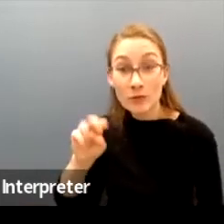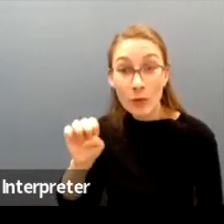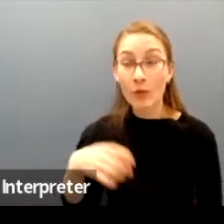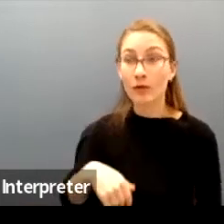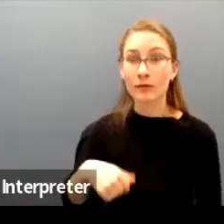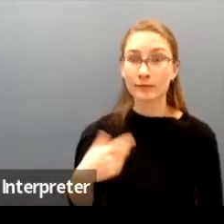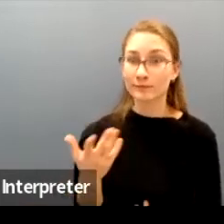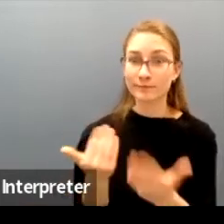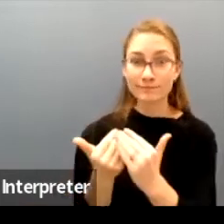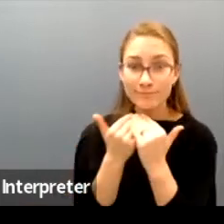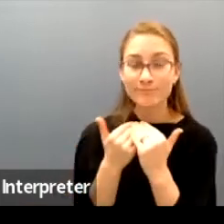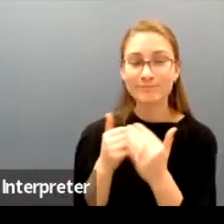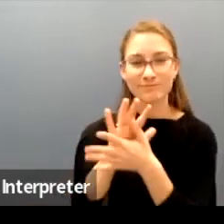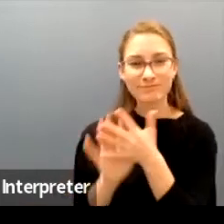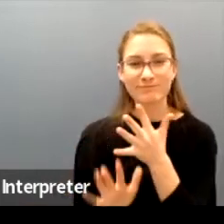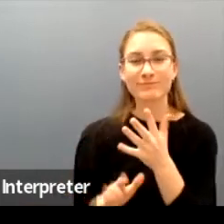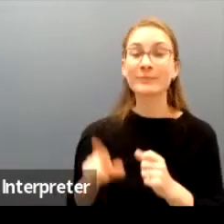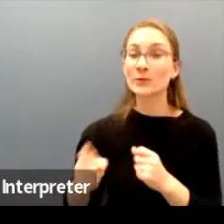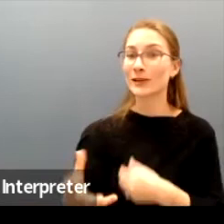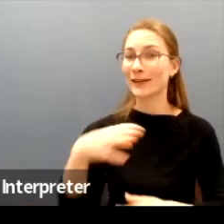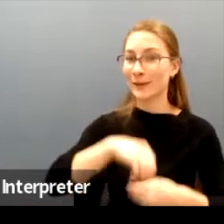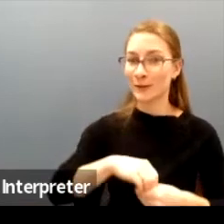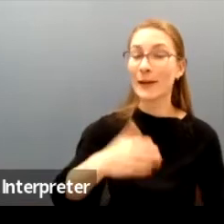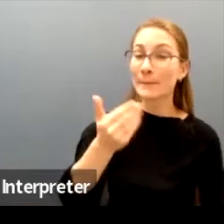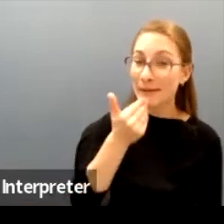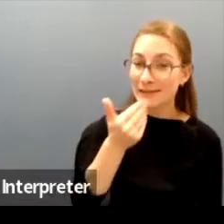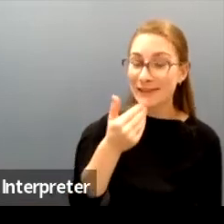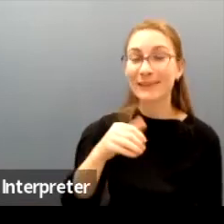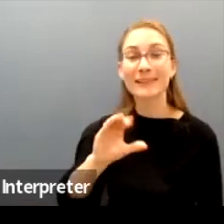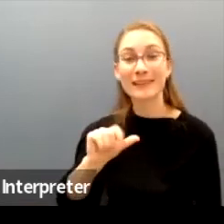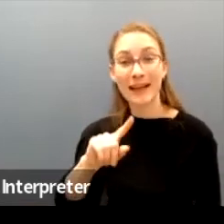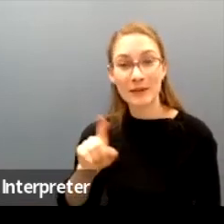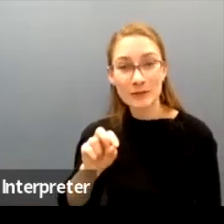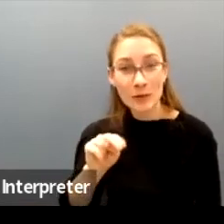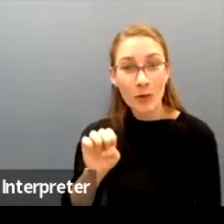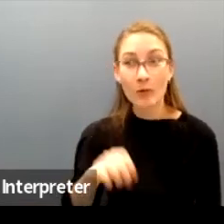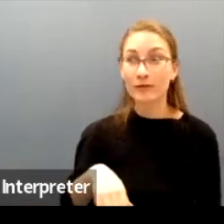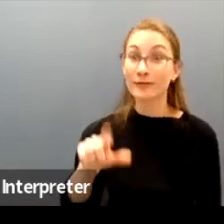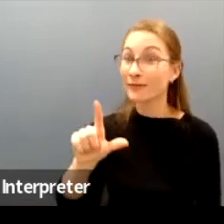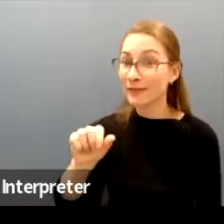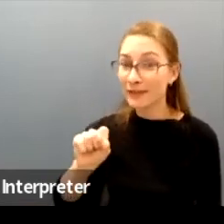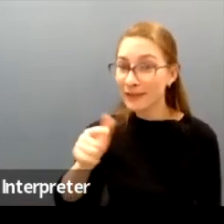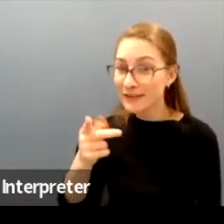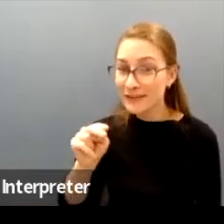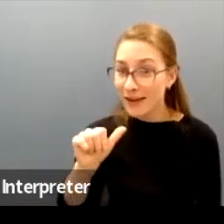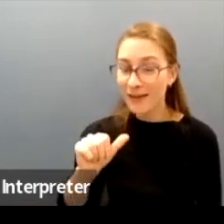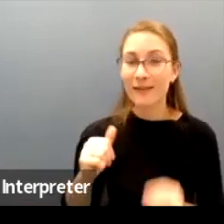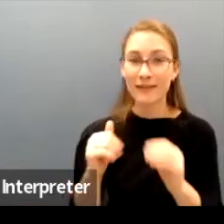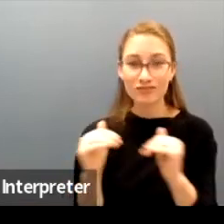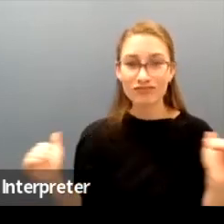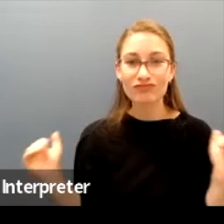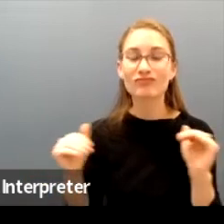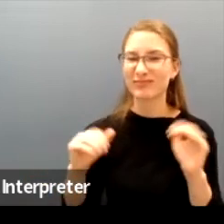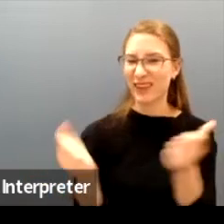those fringe words like pizza, calzone, lasagna, so that he can request for whatever specific food item he wants.